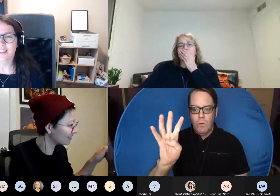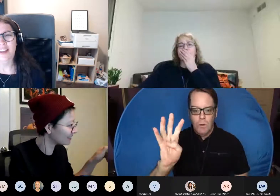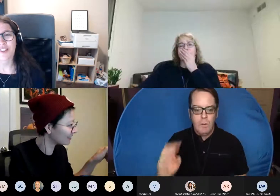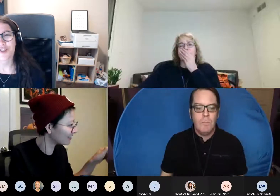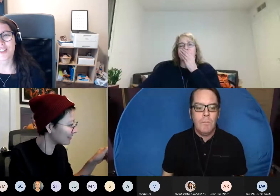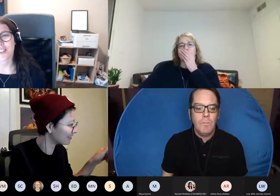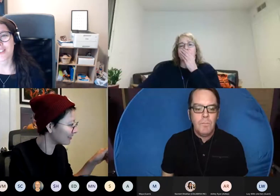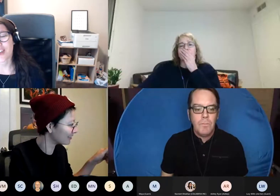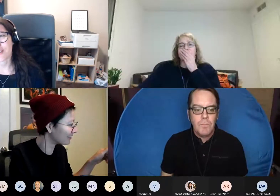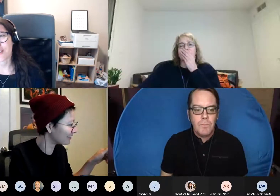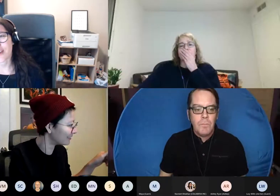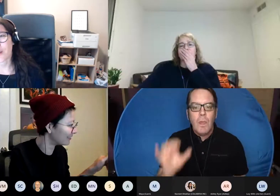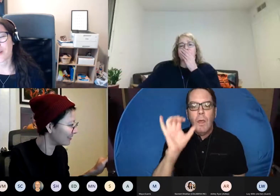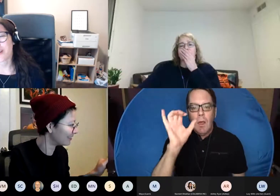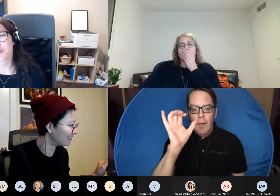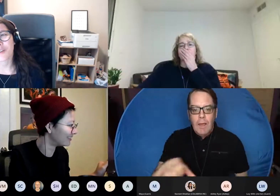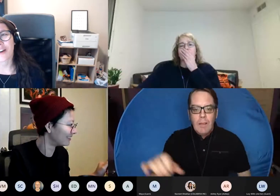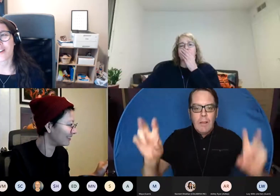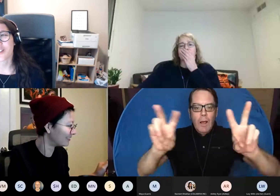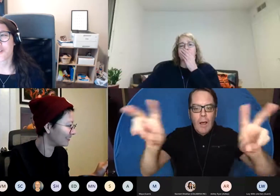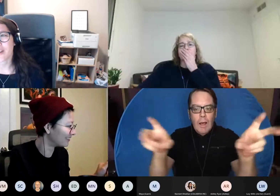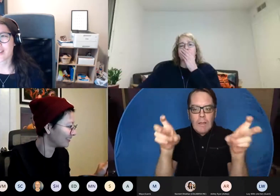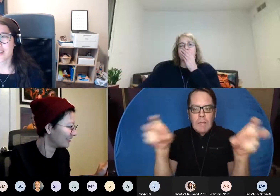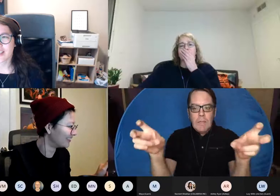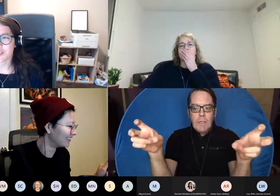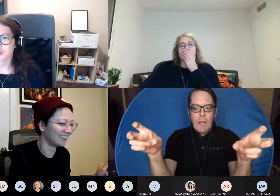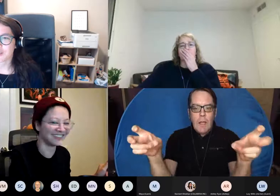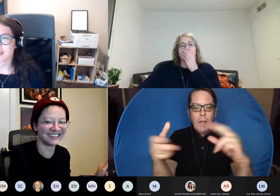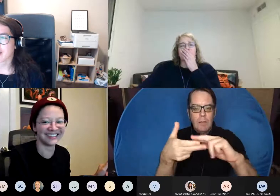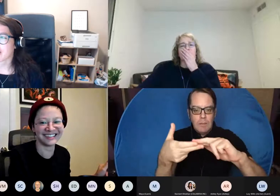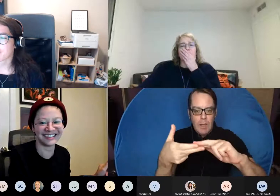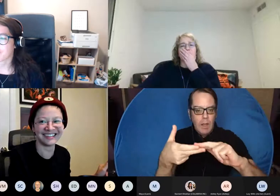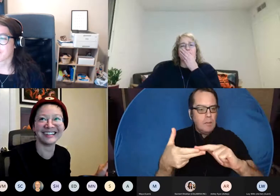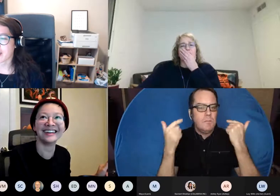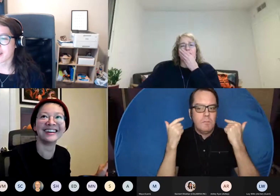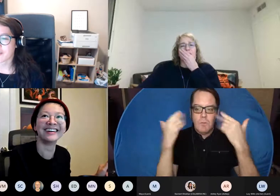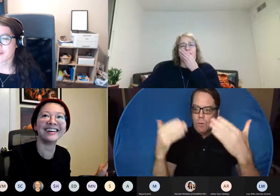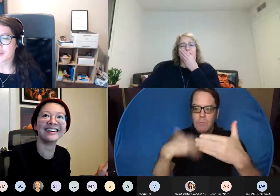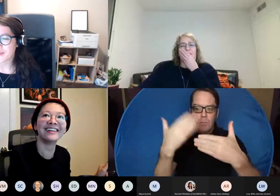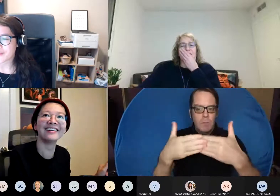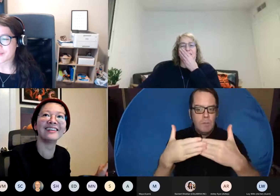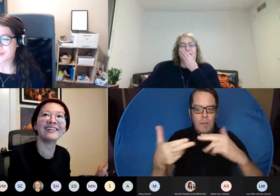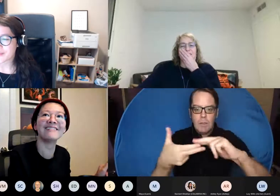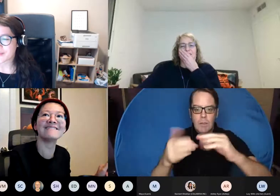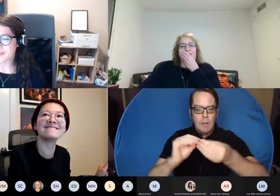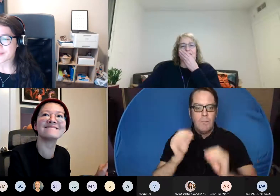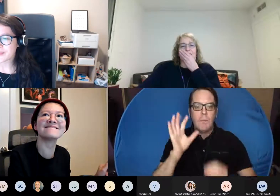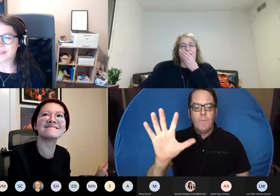And since that is just a title slide, we are going to move on directly into slide 5.